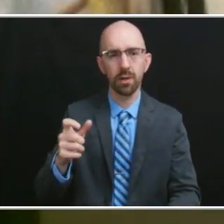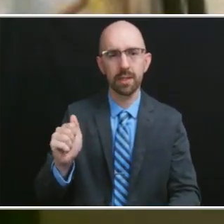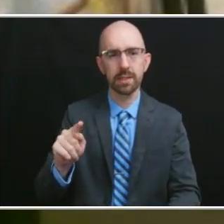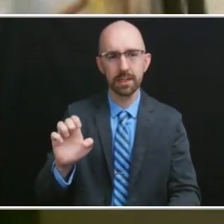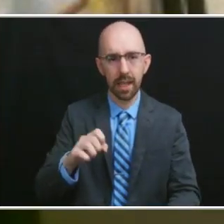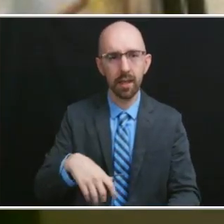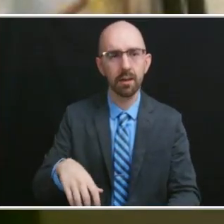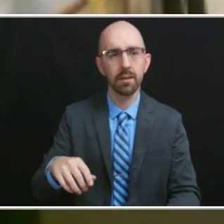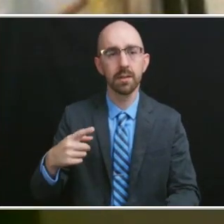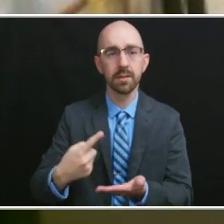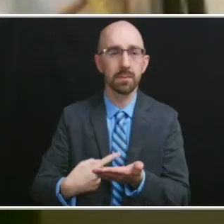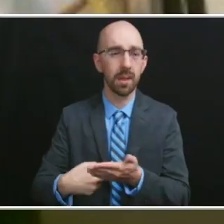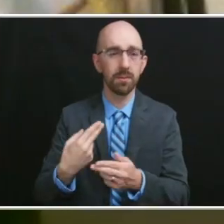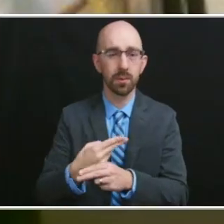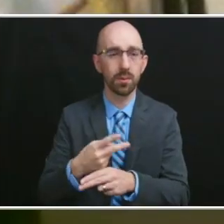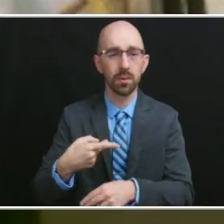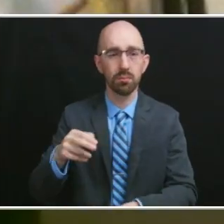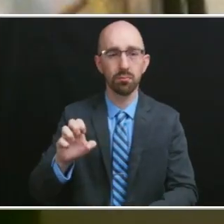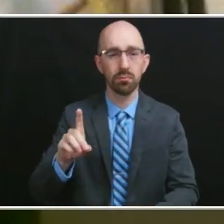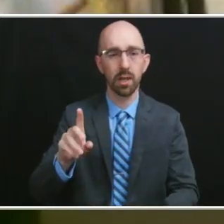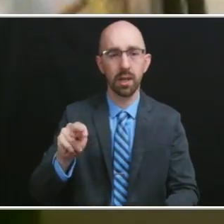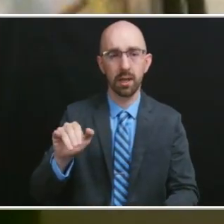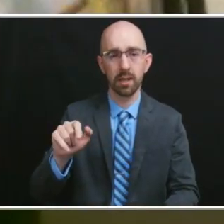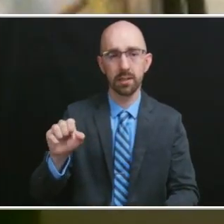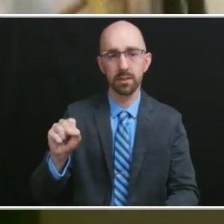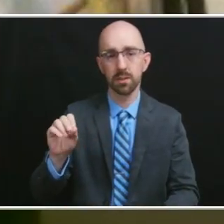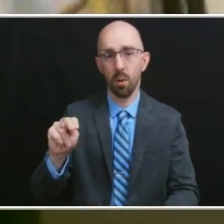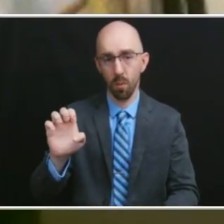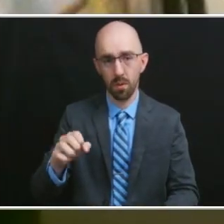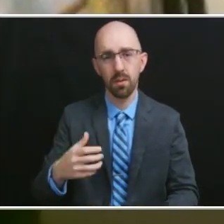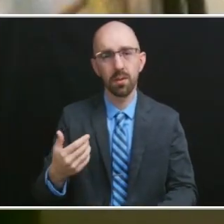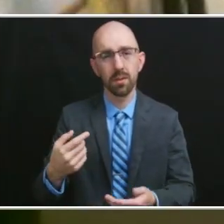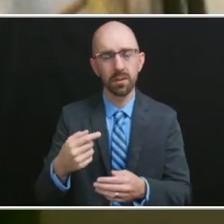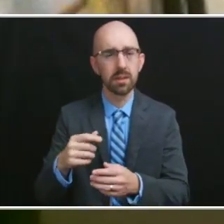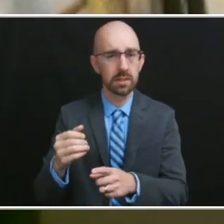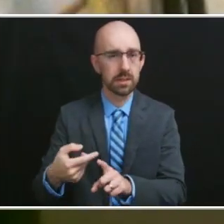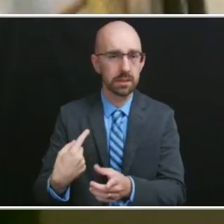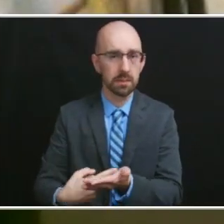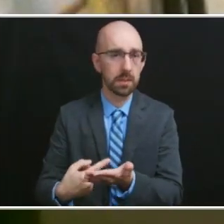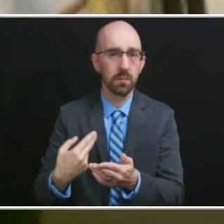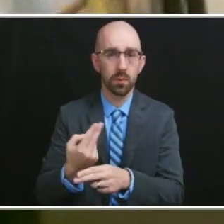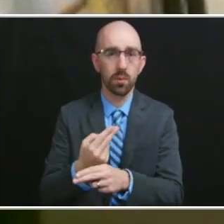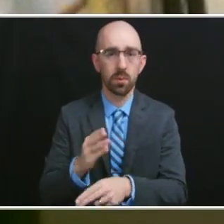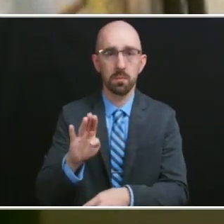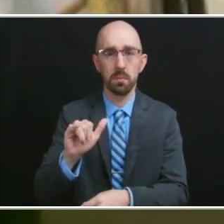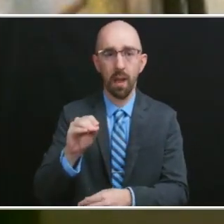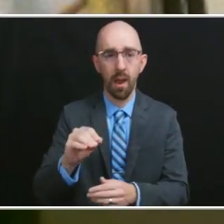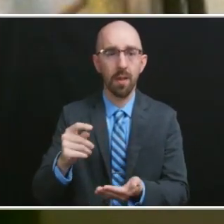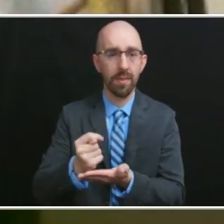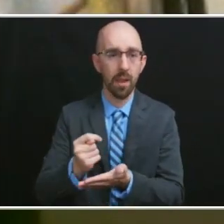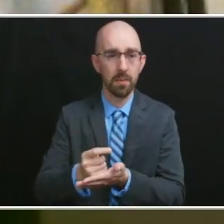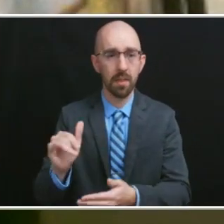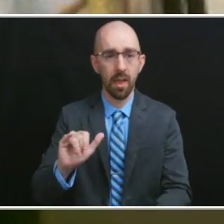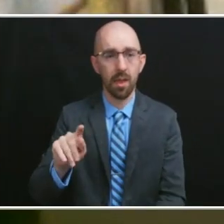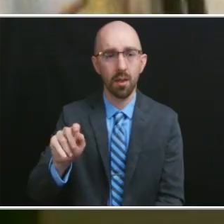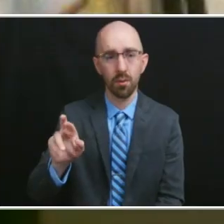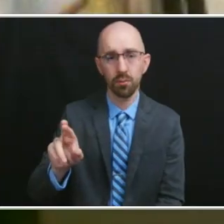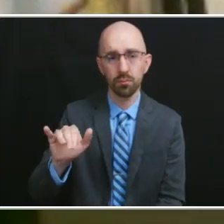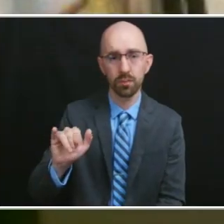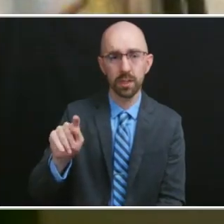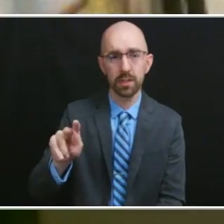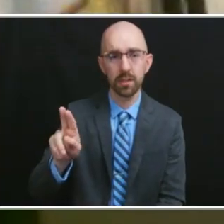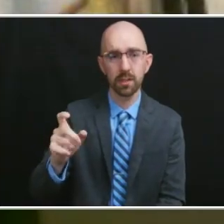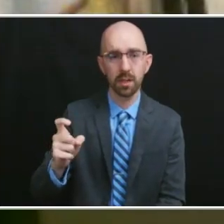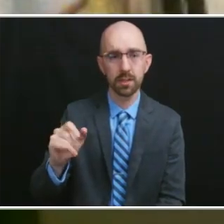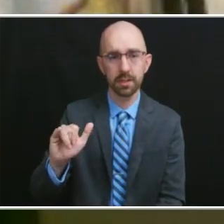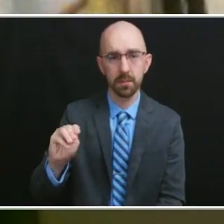like prednisone. And in certain cases, we even use biological therapies, such as, for example, rituximab,